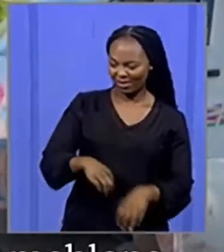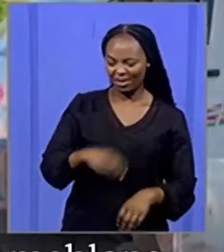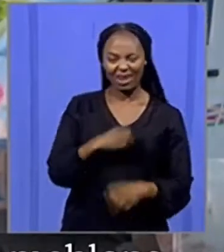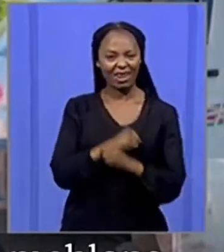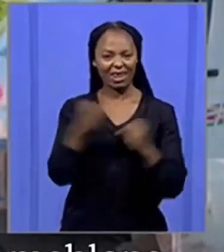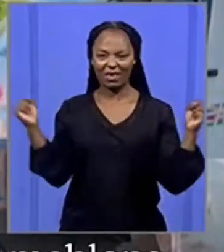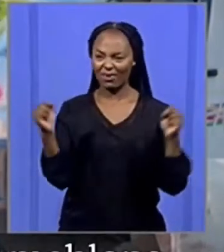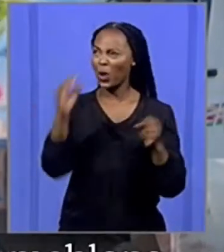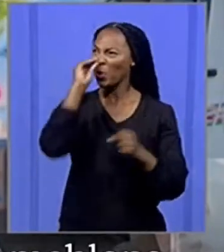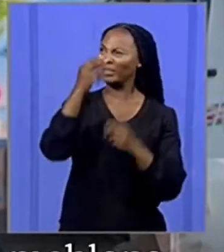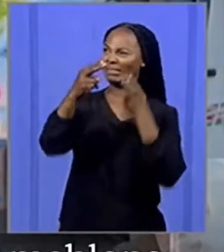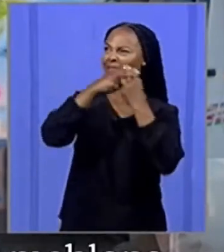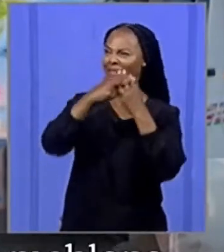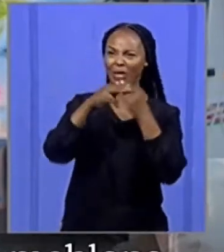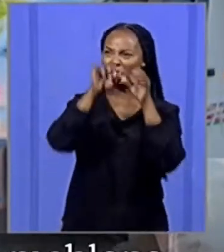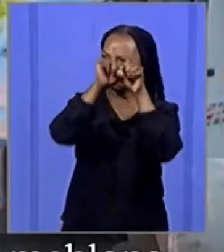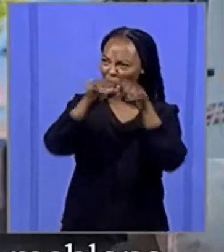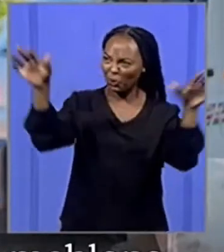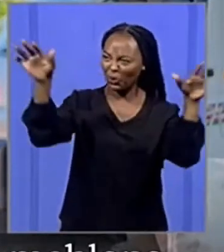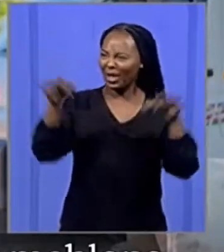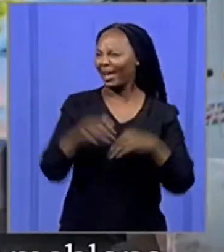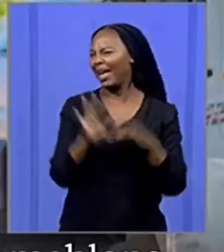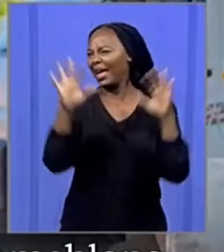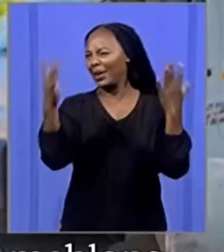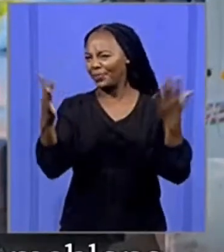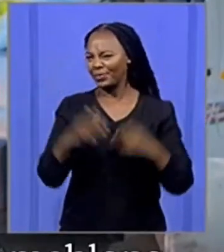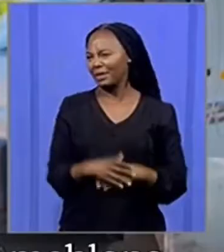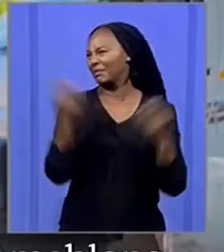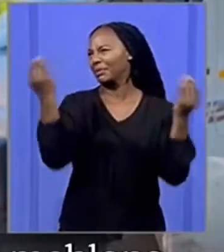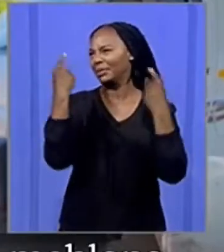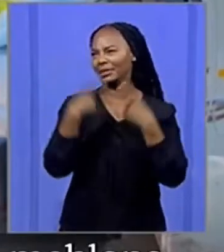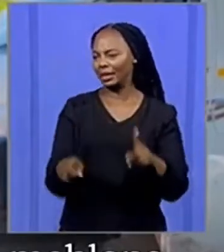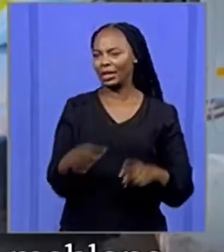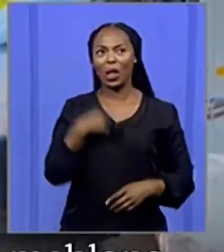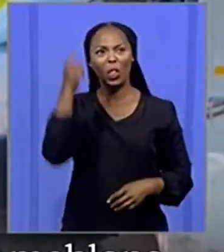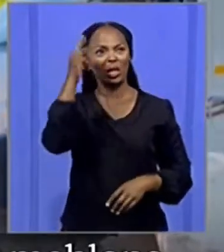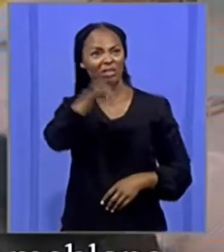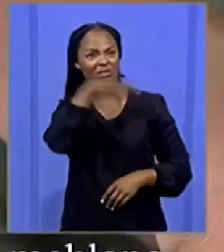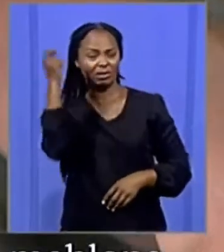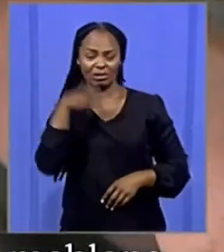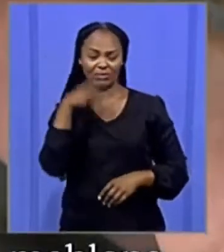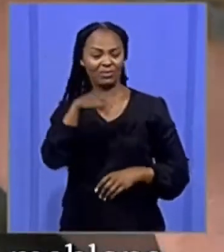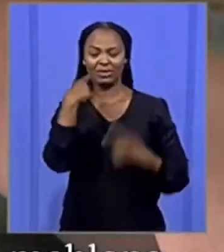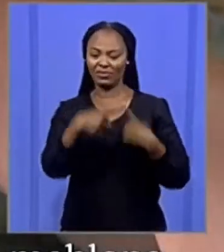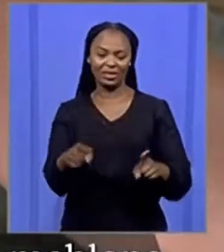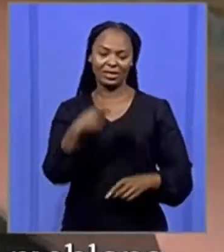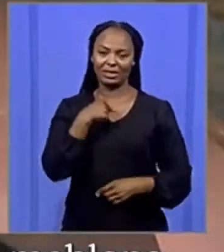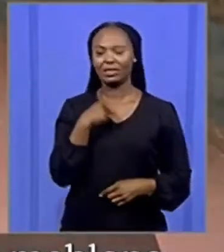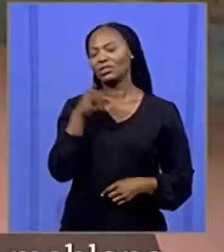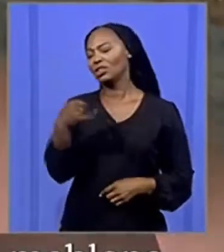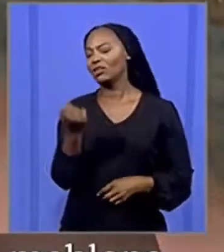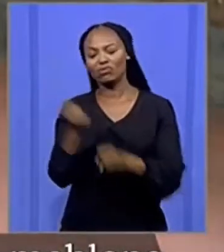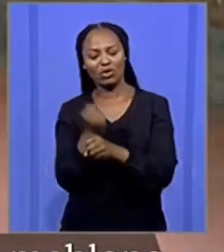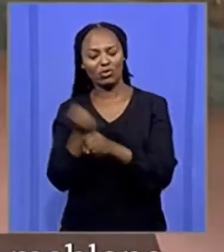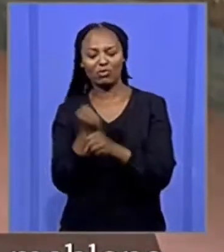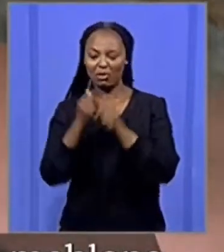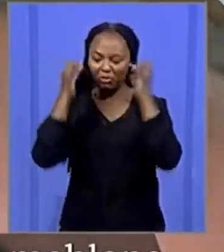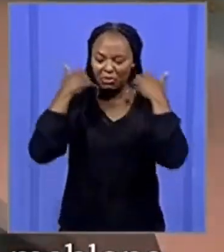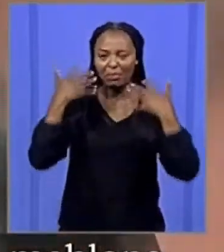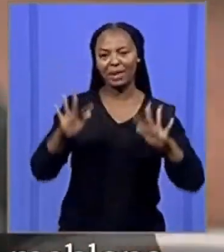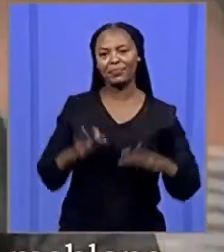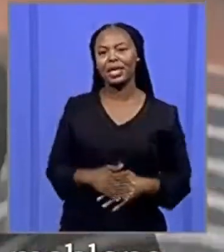gane o diile nna gane o tswitše ka kera le gorena a sena motho a o utswa motho a o di o eperekela. Ba bangwe ba diopedi ba lokolotše magala